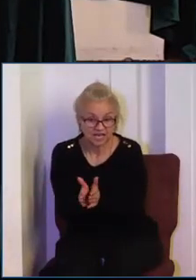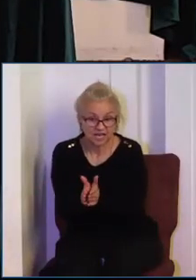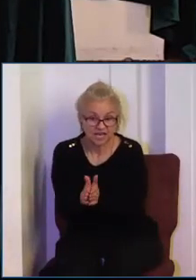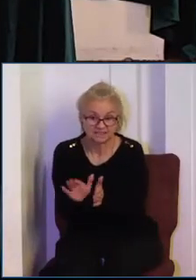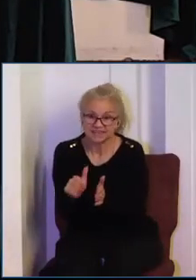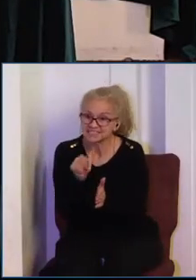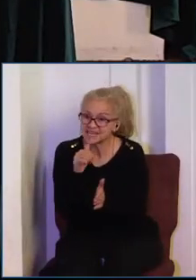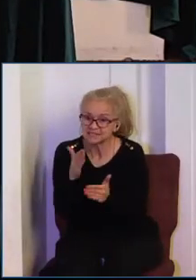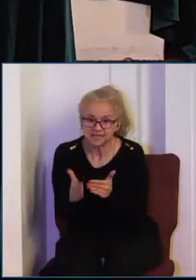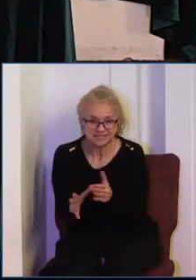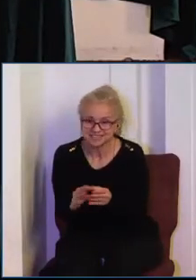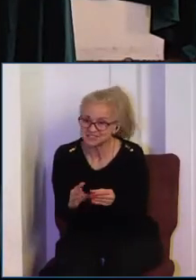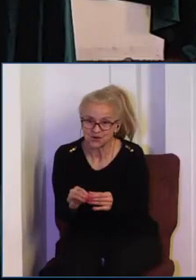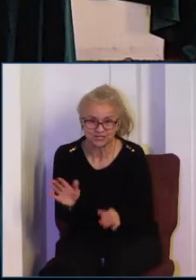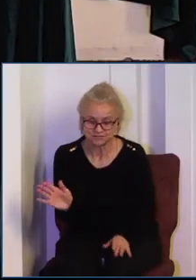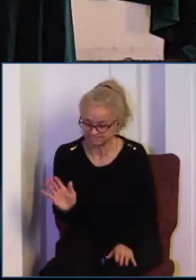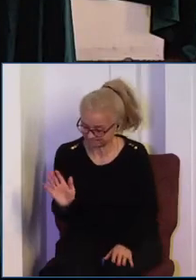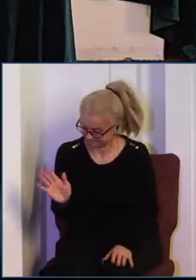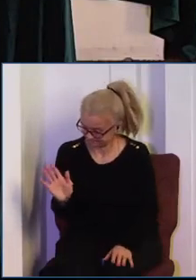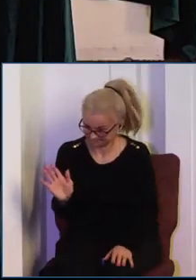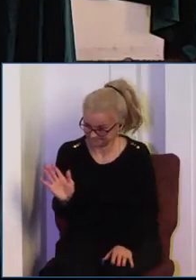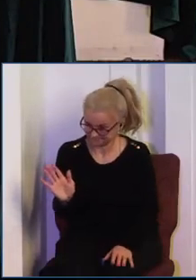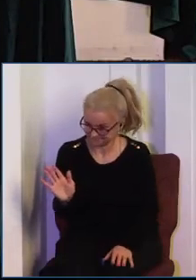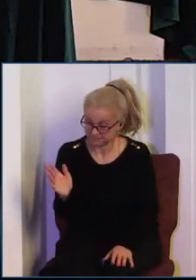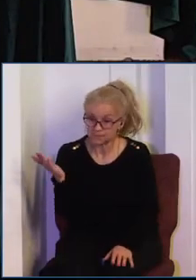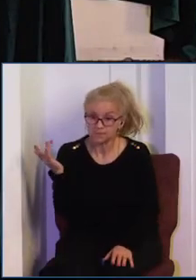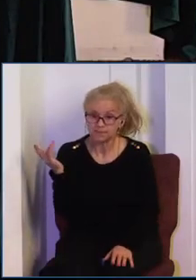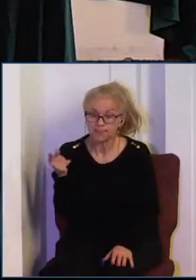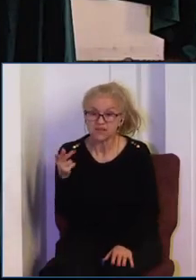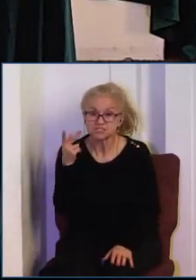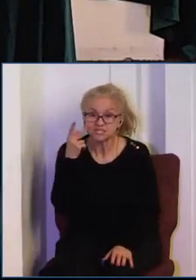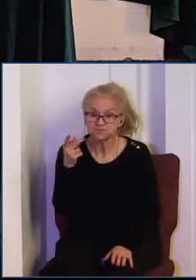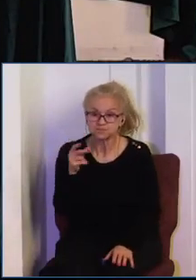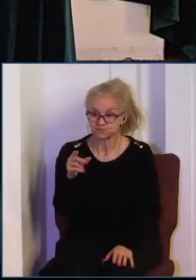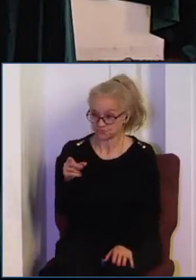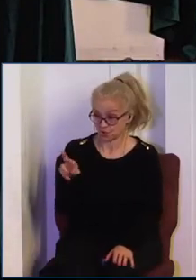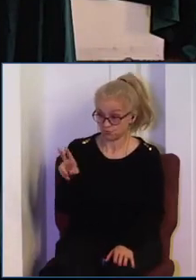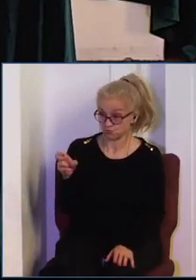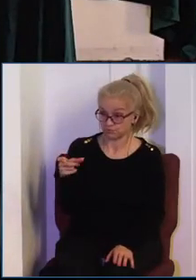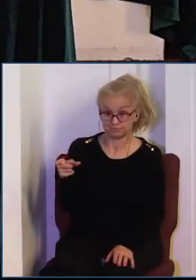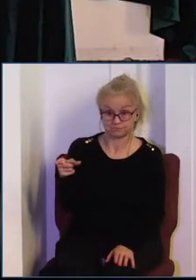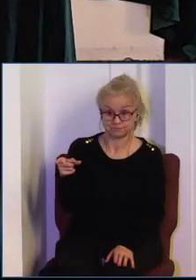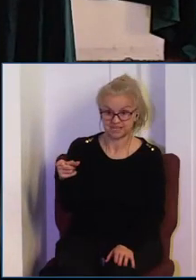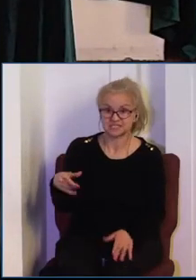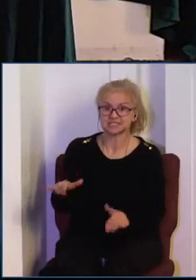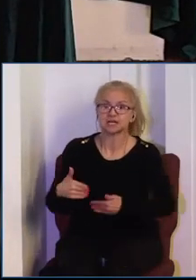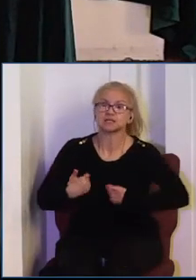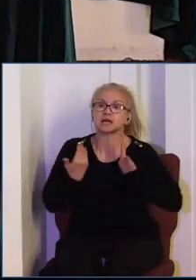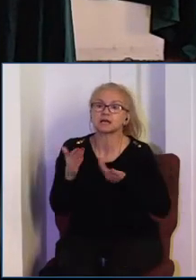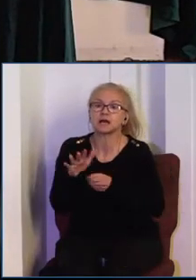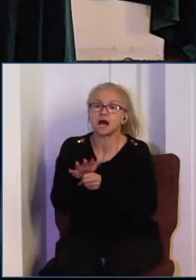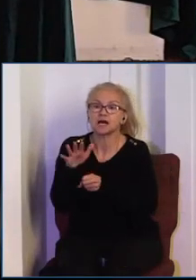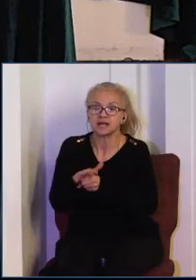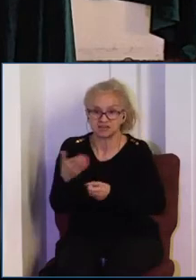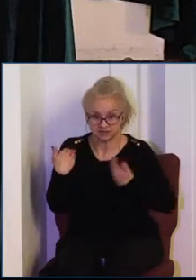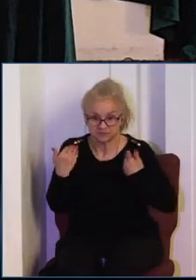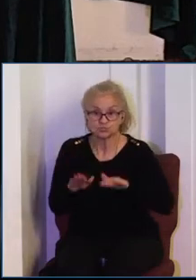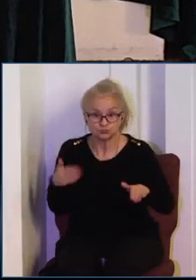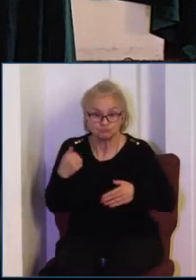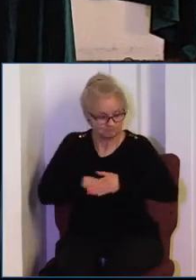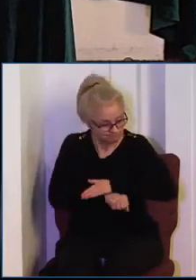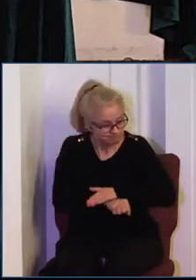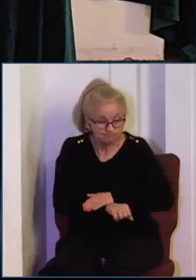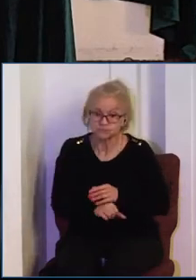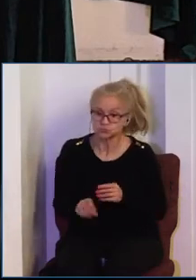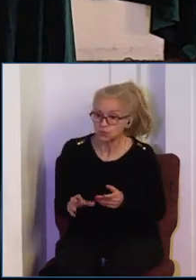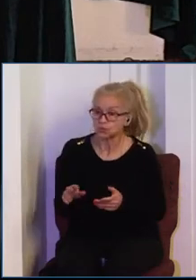that's not the end of the story. Because you see, Ruth was still young enough to bear children.